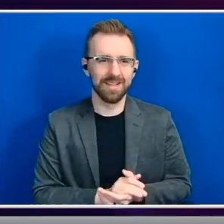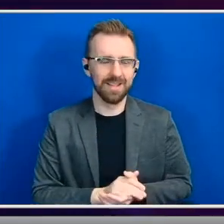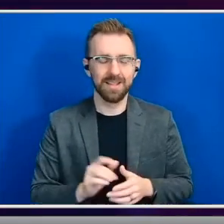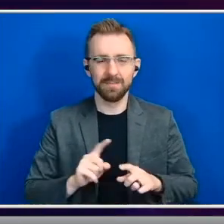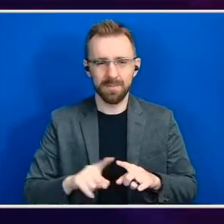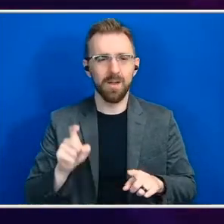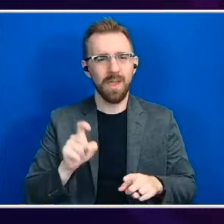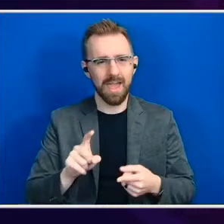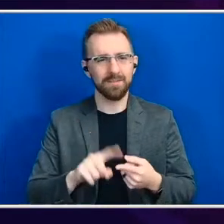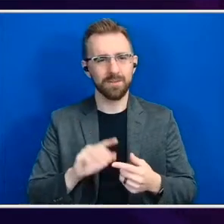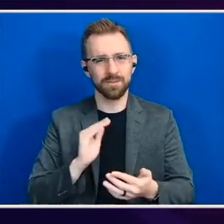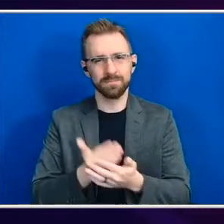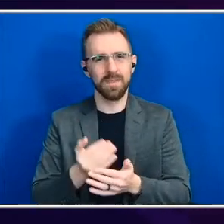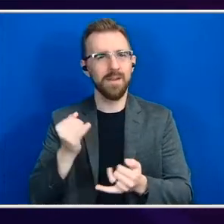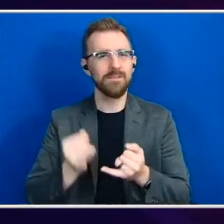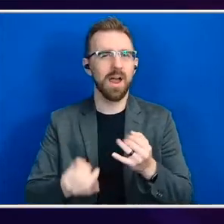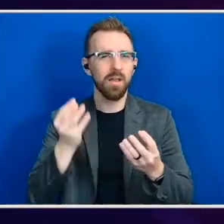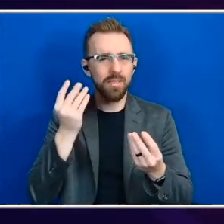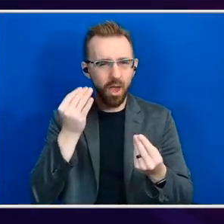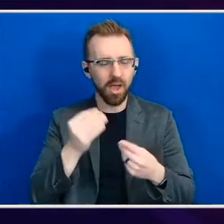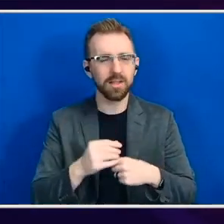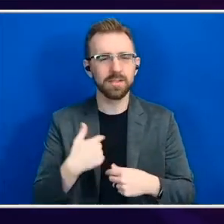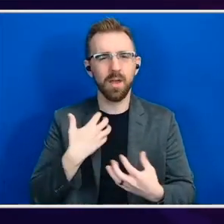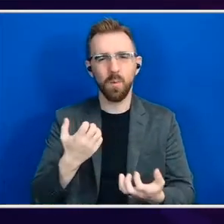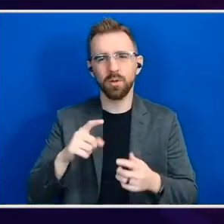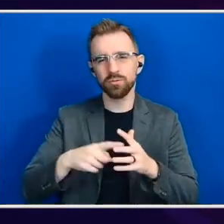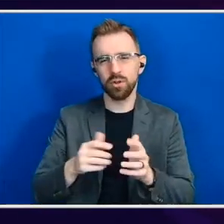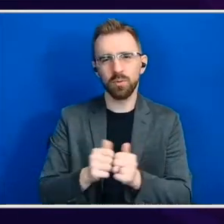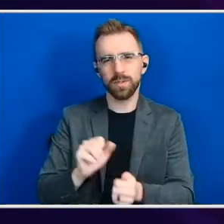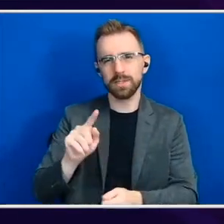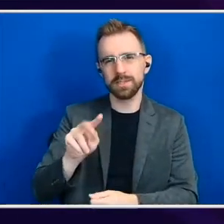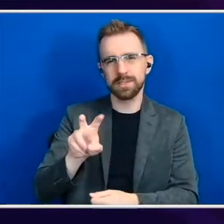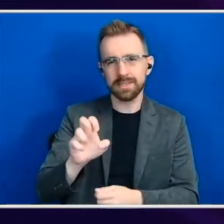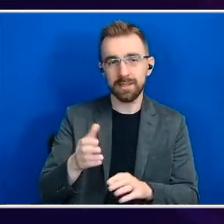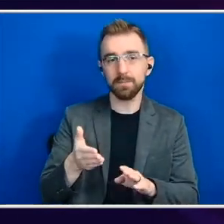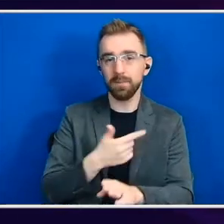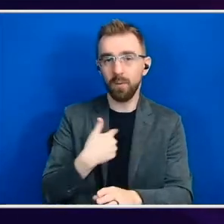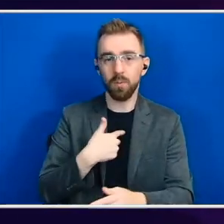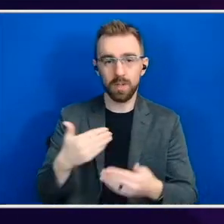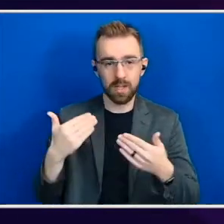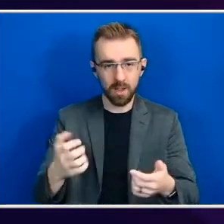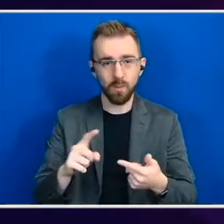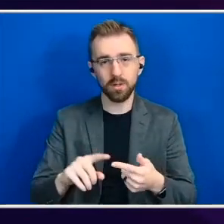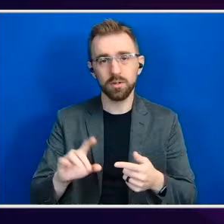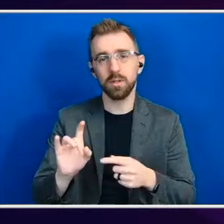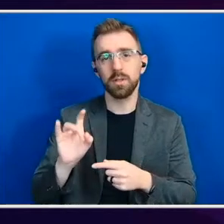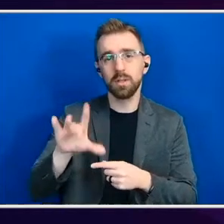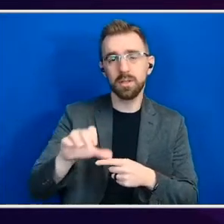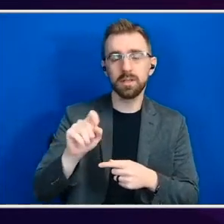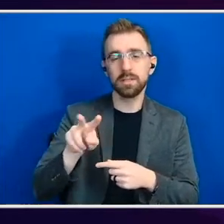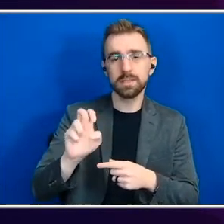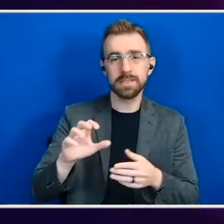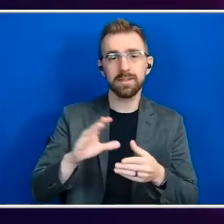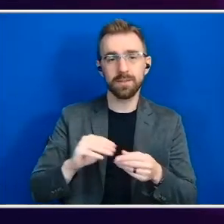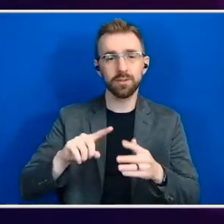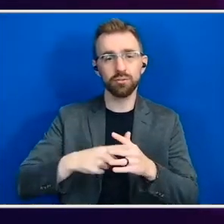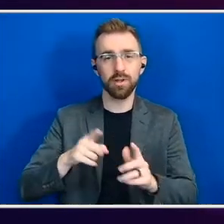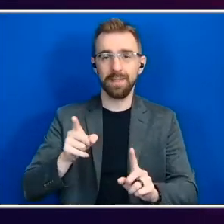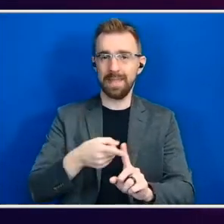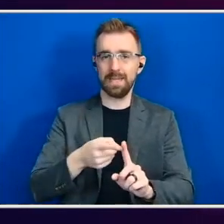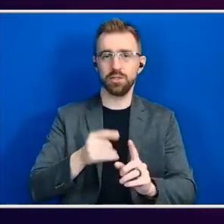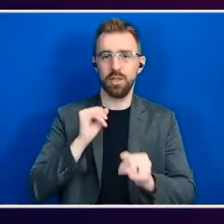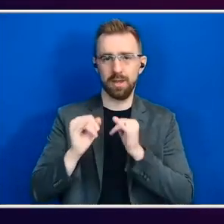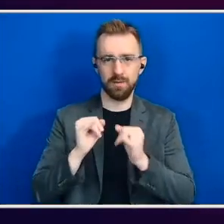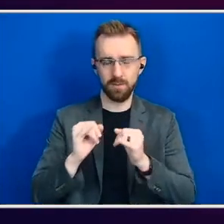some final thoughts, and I want to start with Steve. And before we do that, I want to share something that Steve said during our initial interview about how